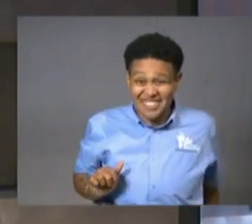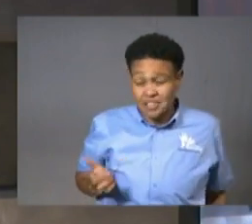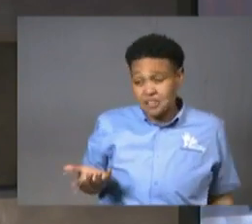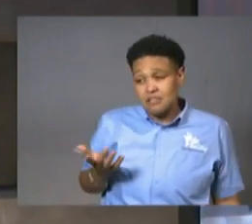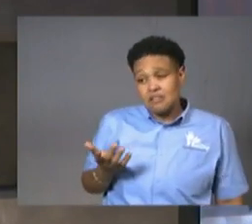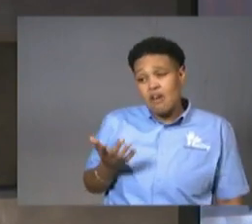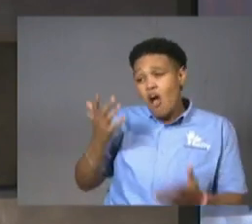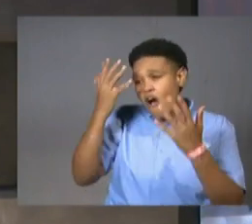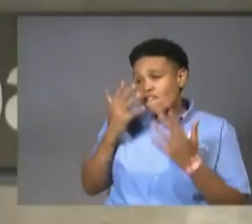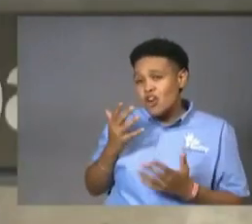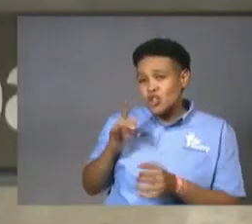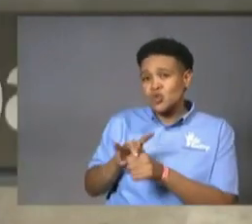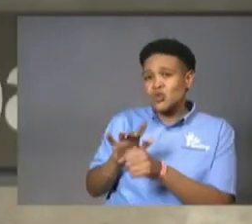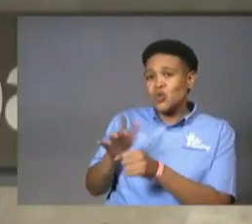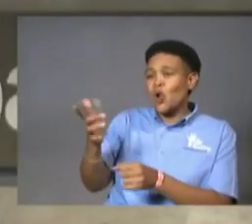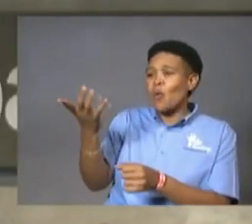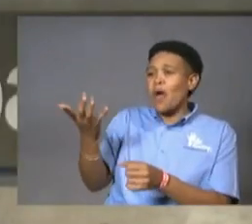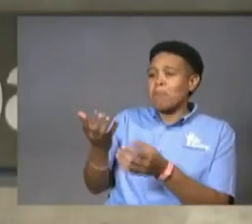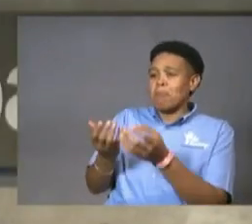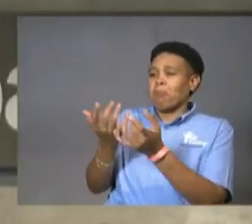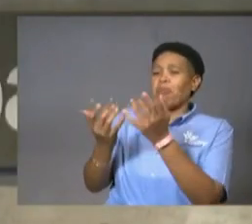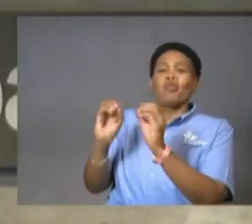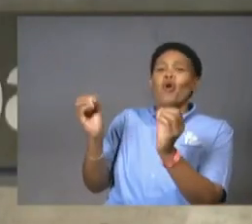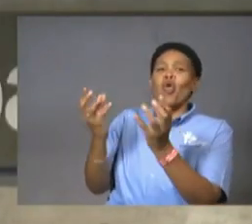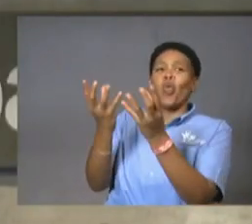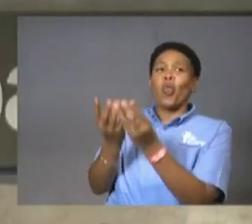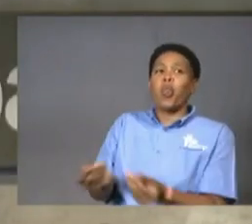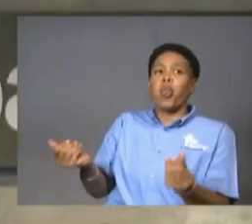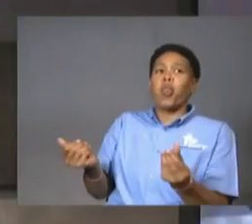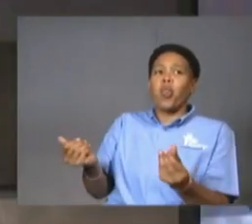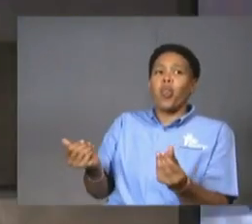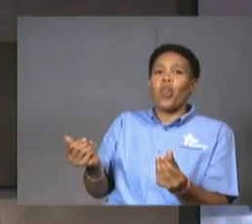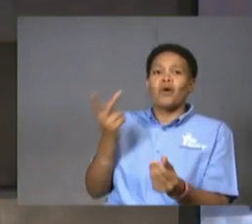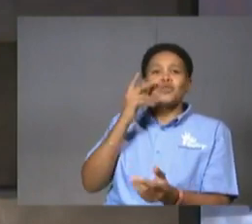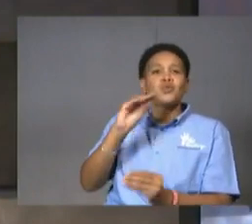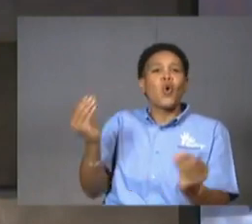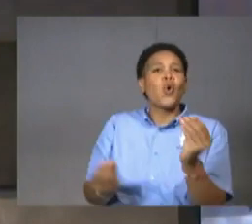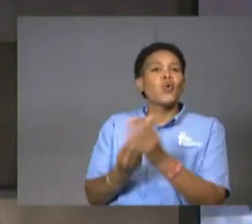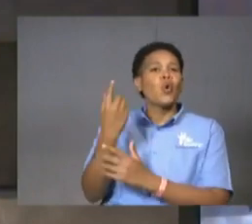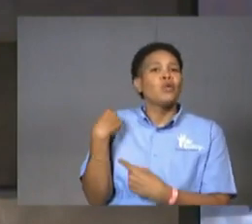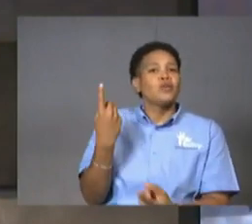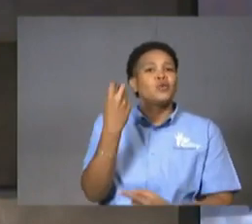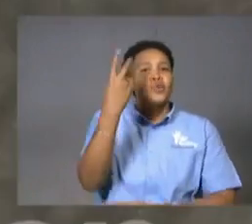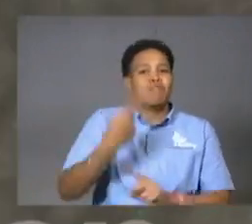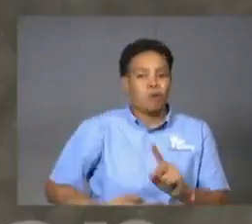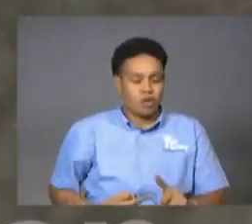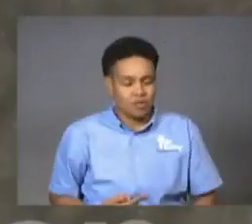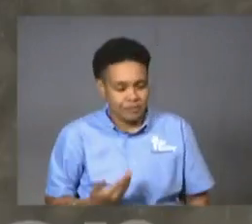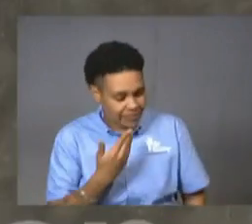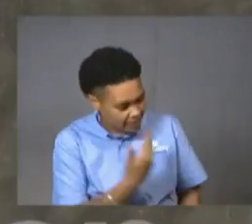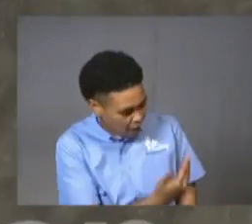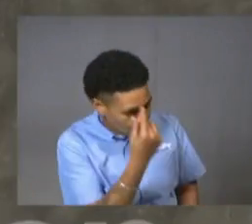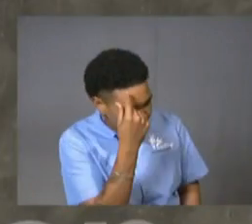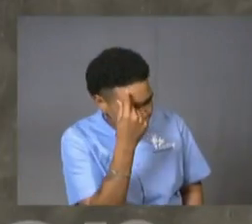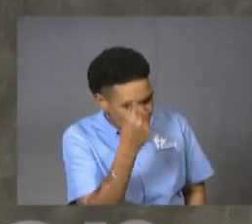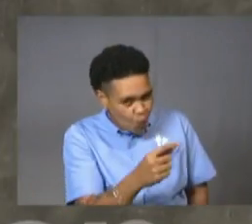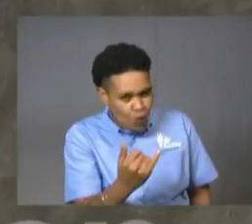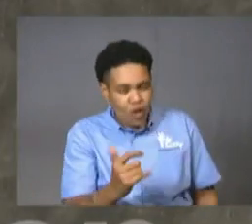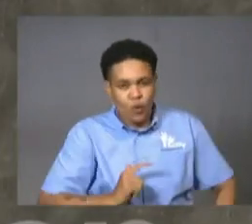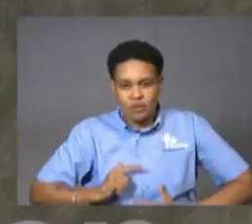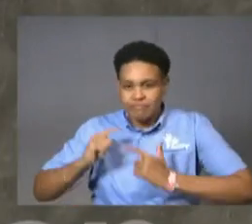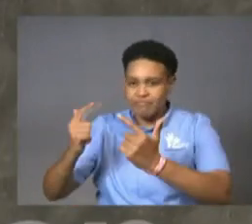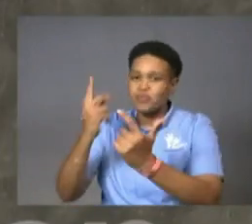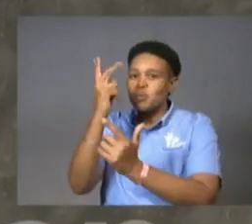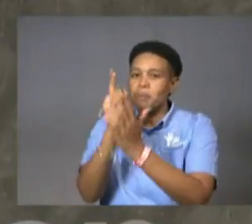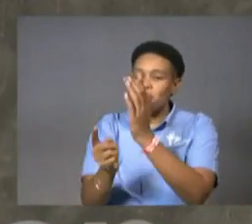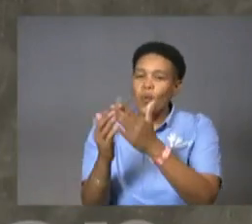flat, and we have seen no growth in the last 12 months. Thank you, Mr. Golding. And now let's hear the 2-minute opening